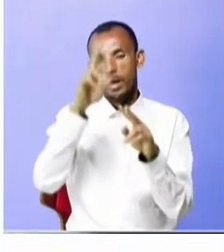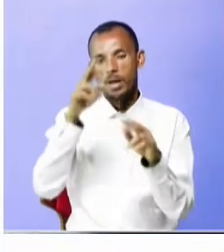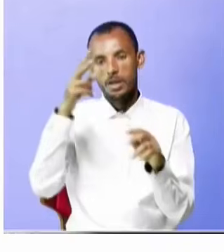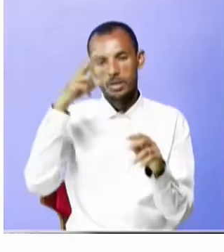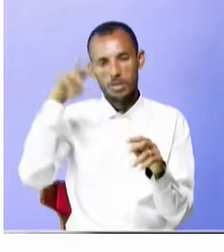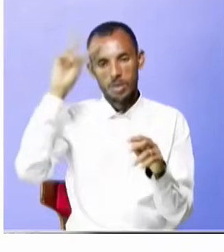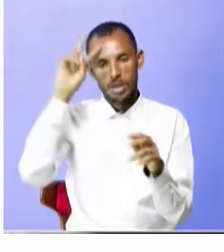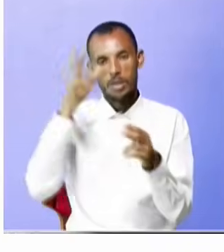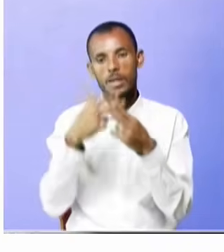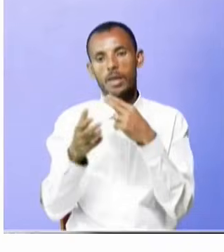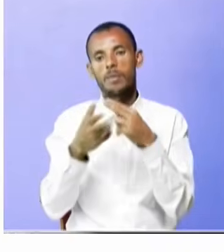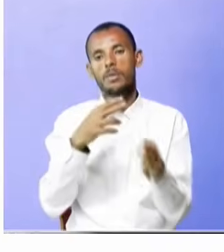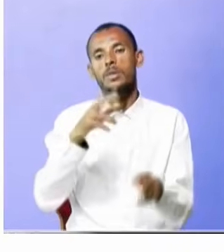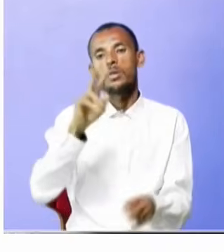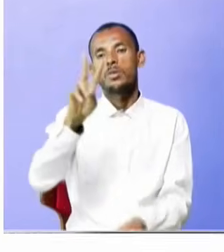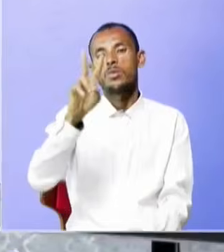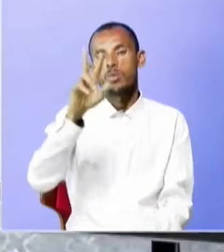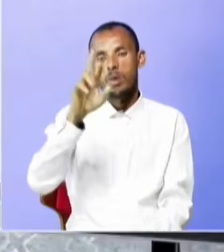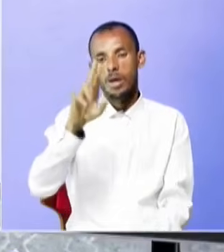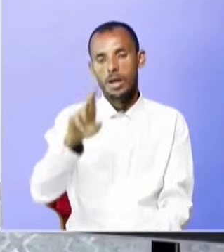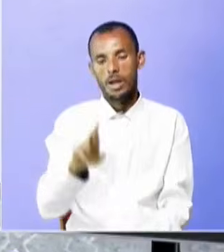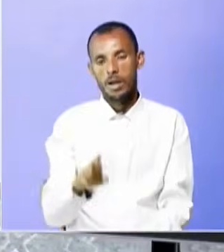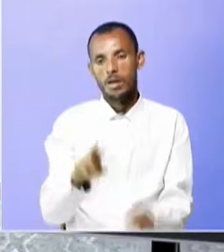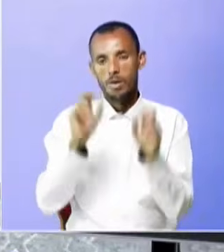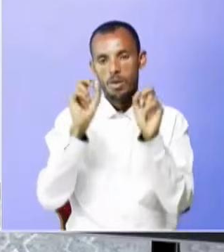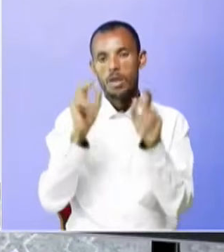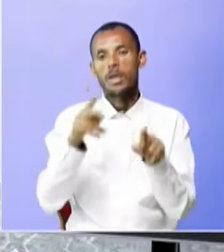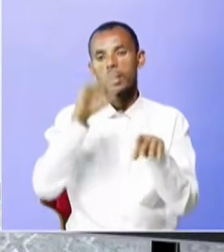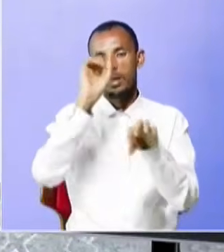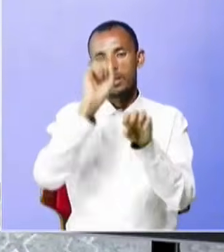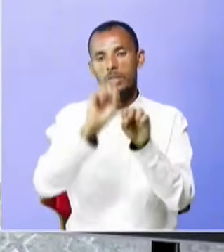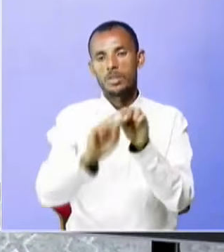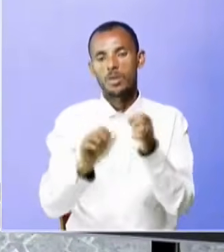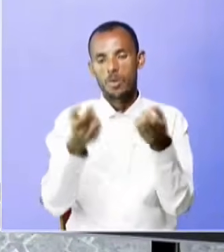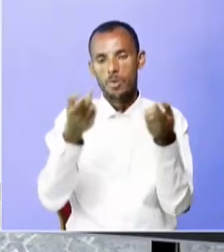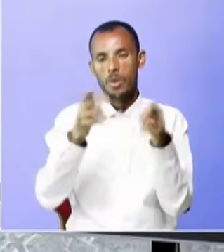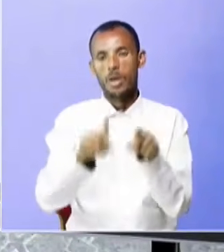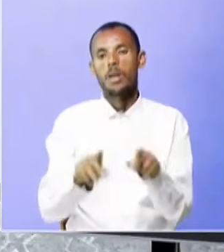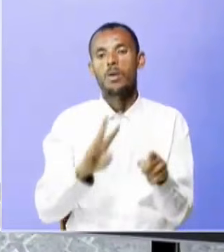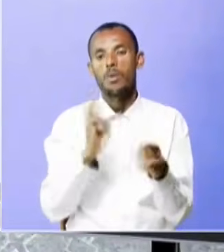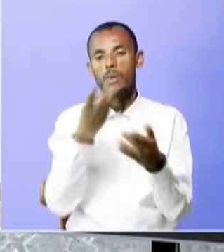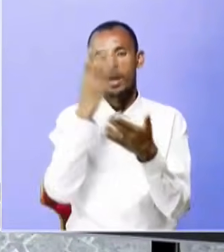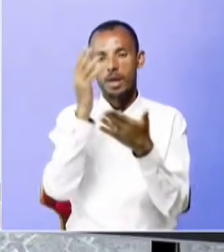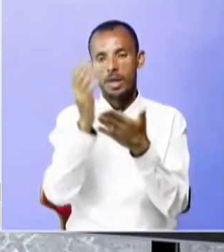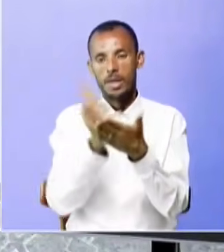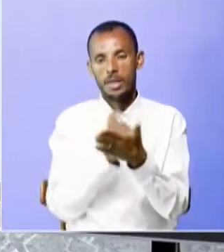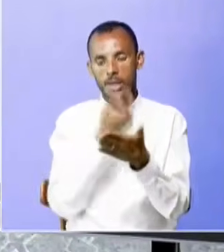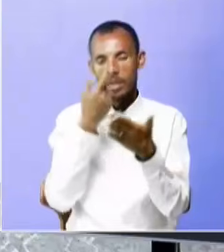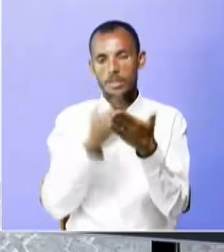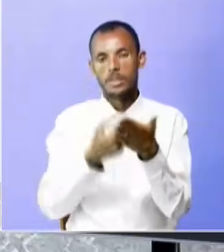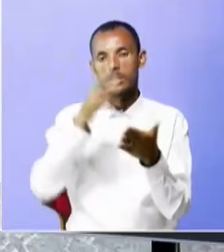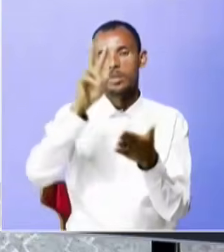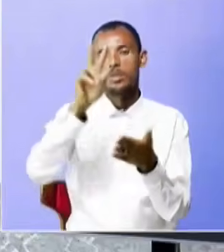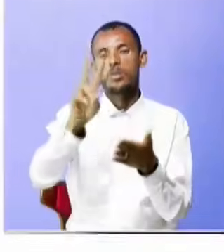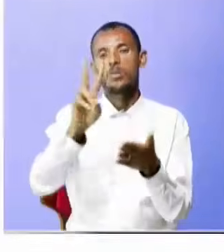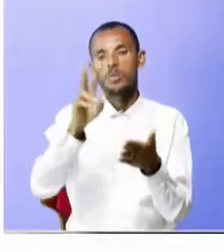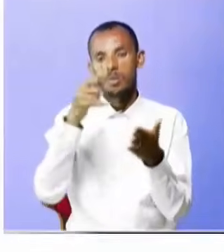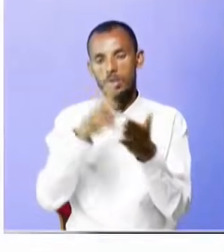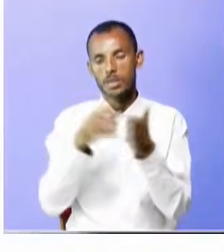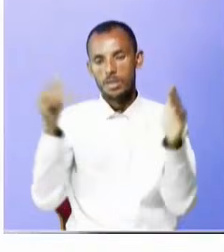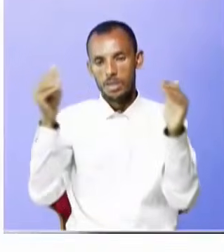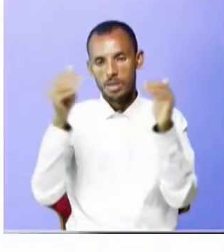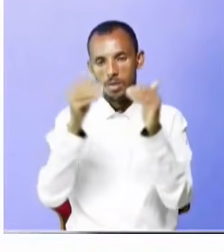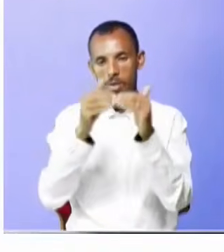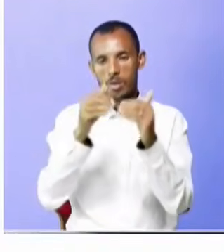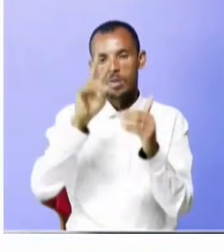squared times 2r. Okay, so whenever we take this 2, it becomes